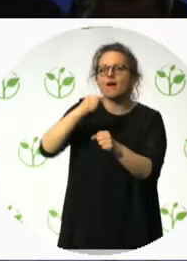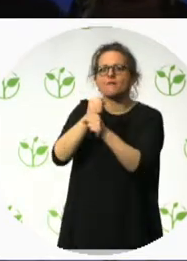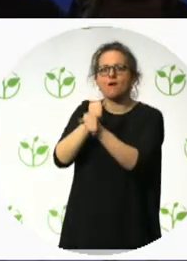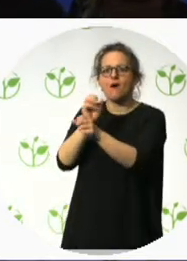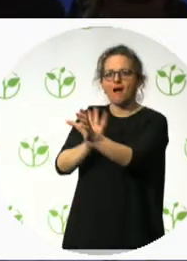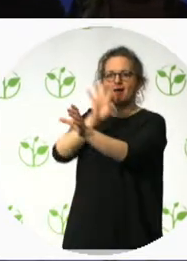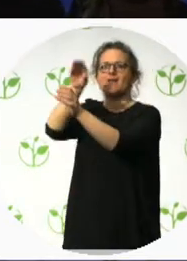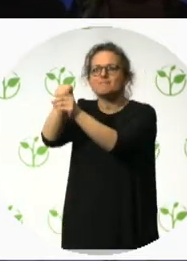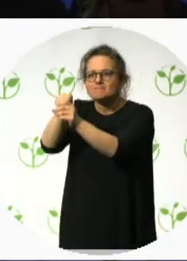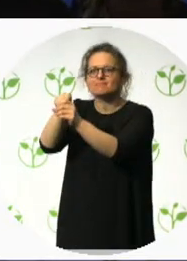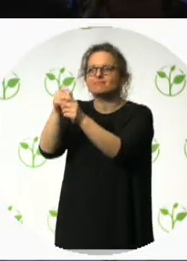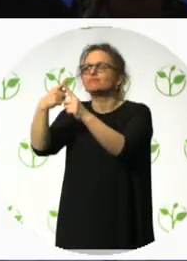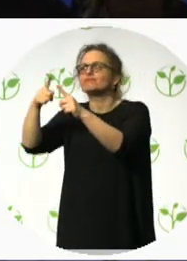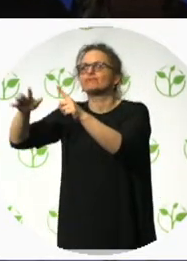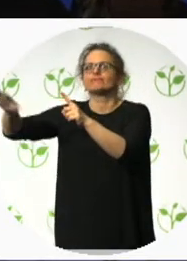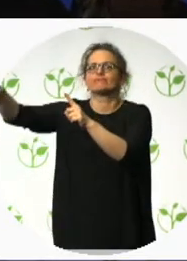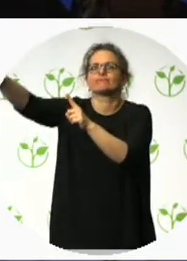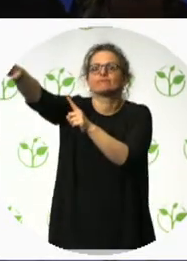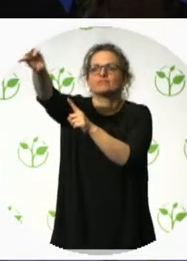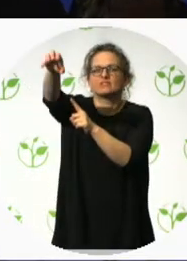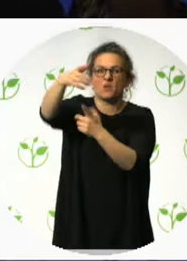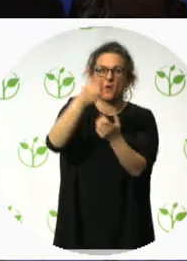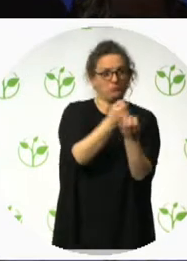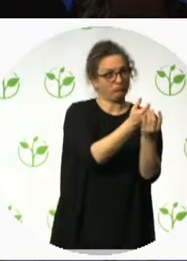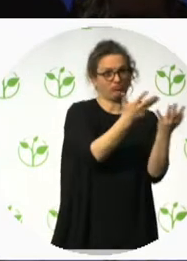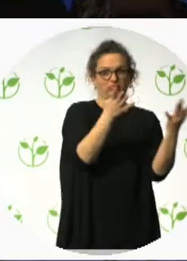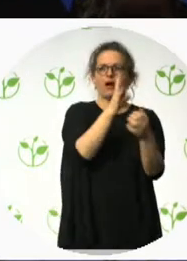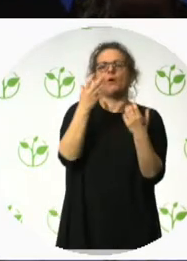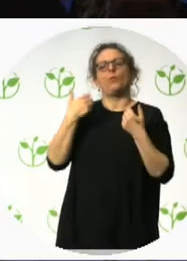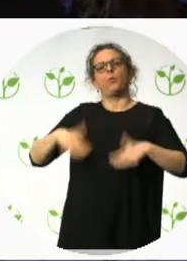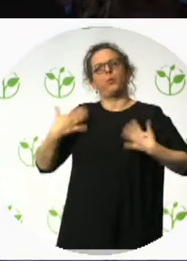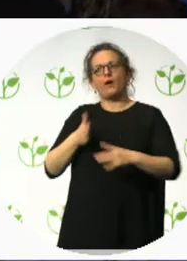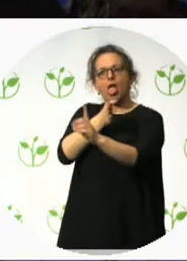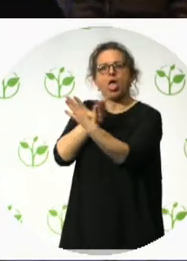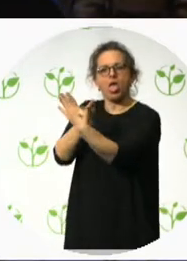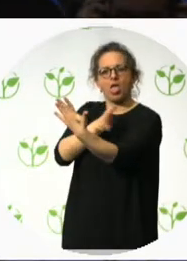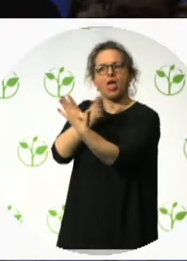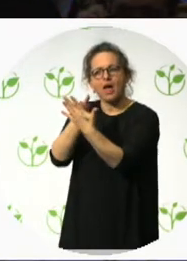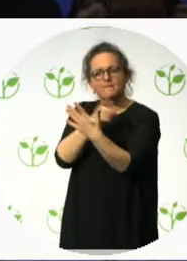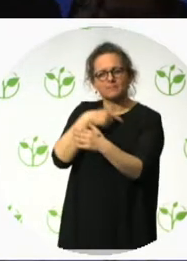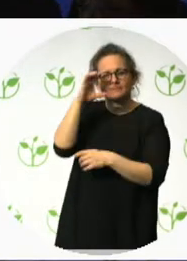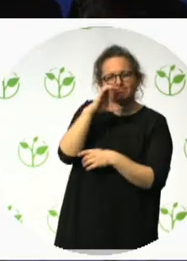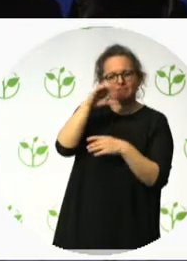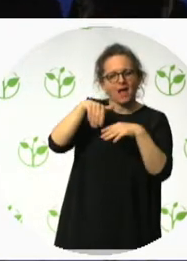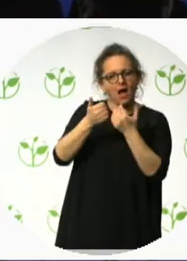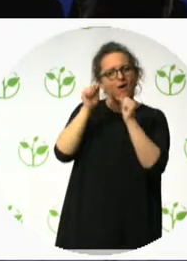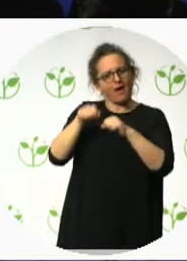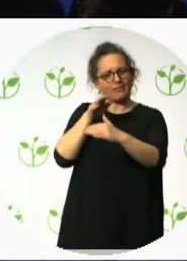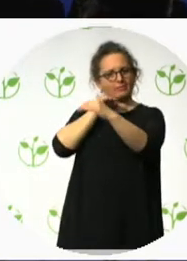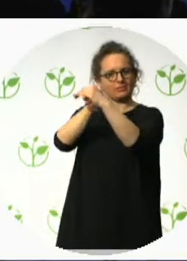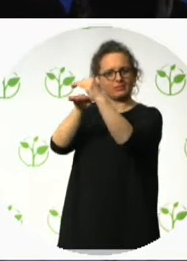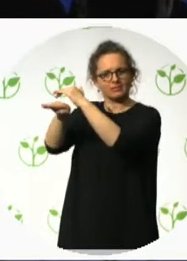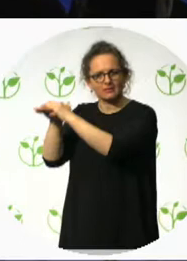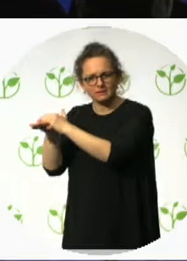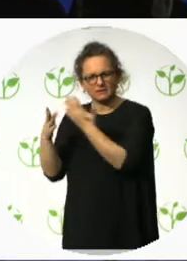fields that were closed for deaf people because they are deaf, and deaf means that they are not healthy enough for this job. And